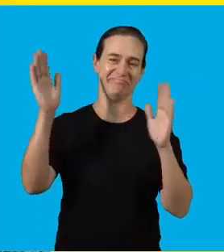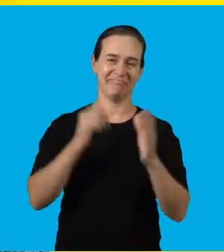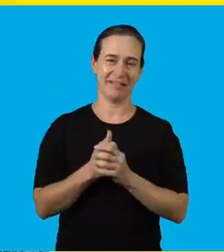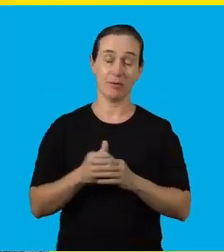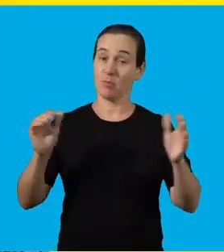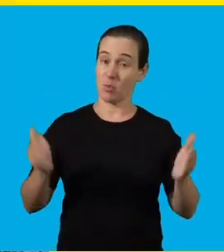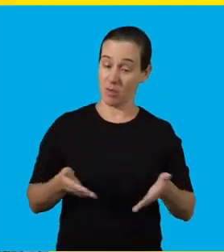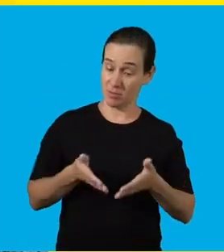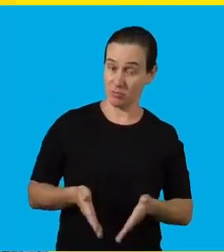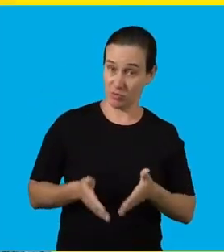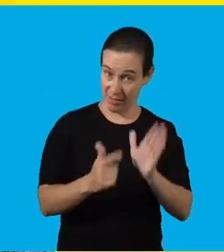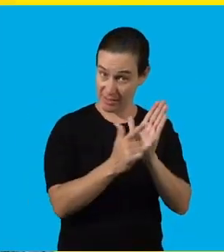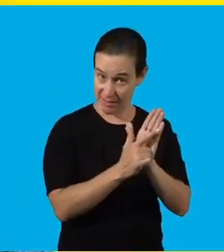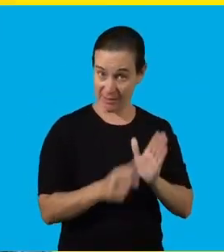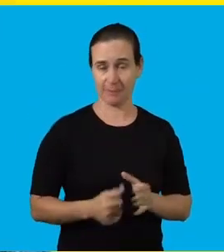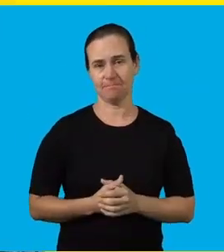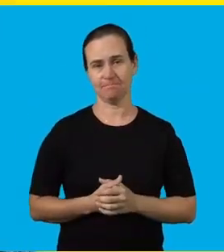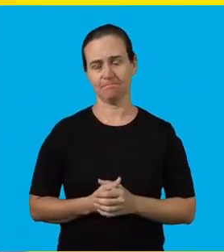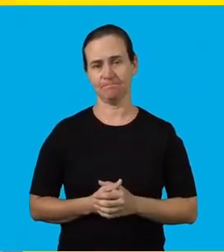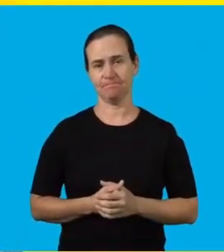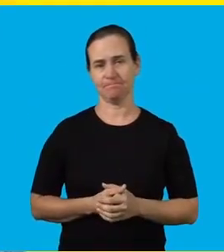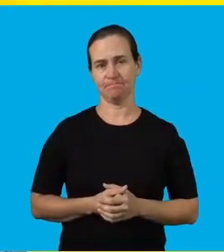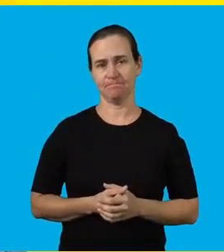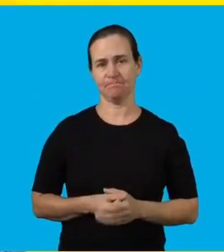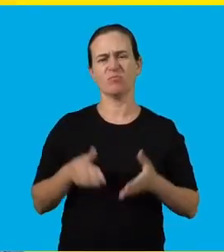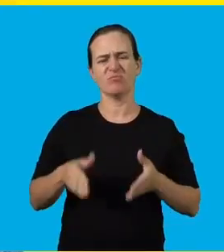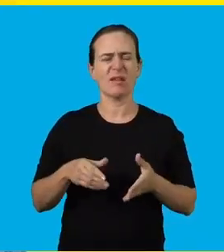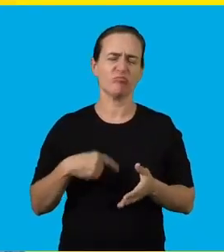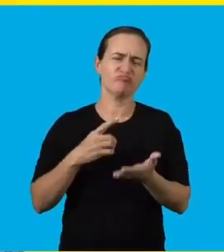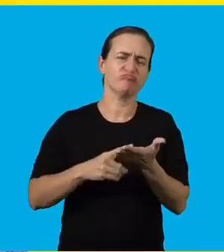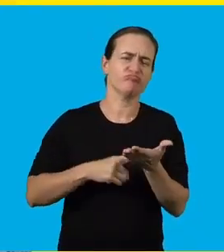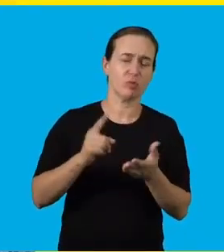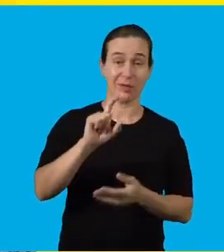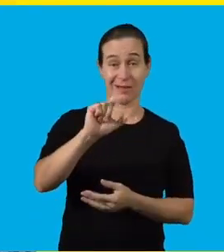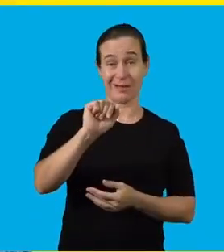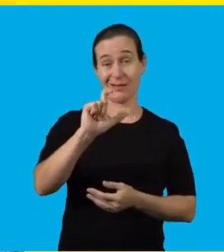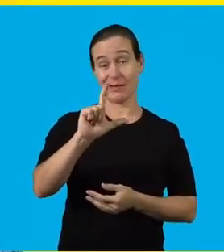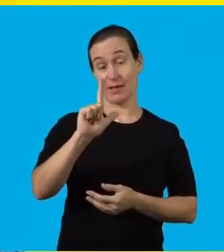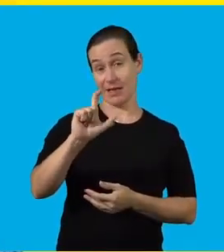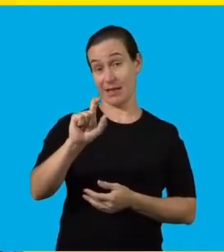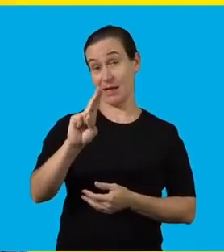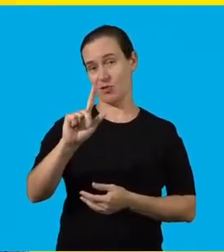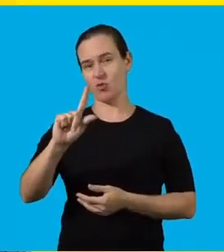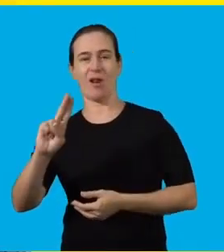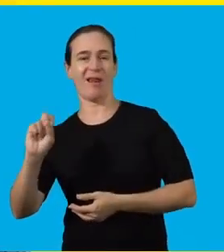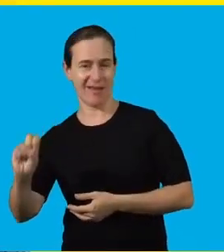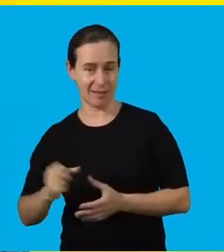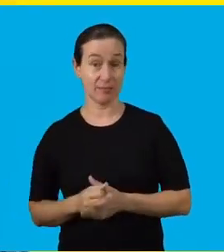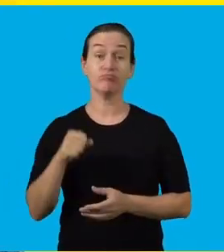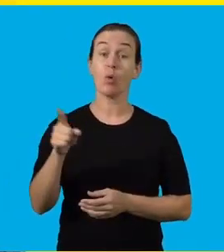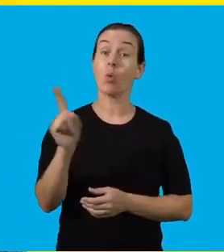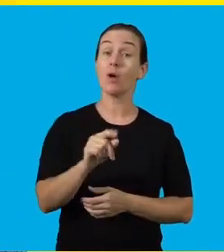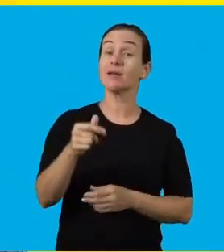Hello everyone and welcome to this lesson. Today we are going to discuss calculus and one of the biggest sections in calculus